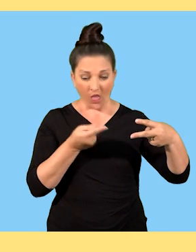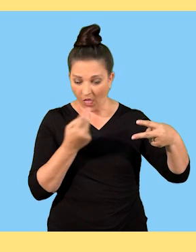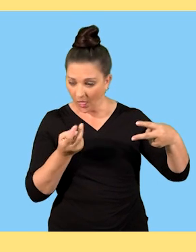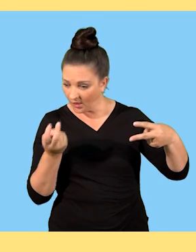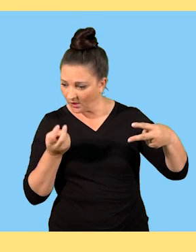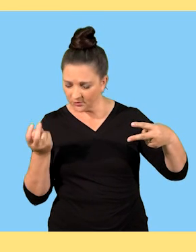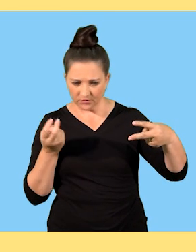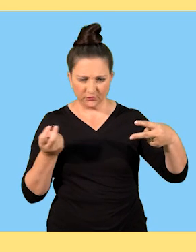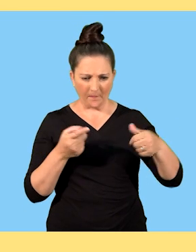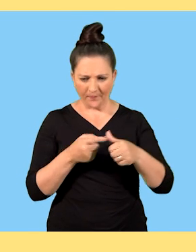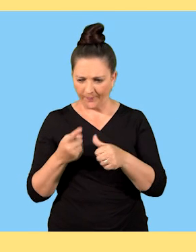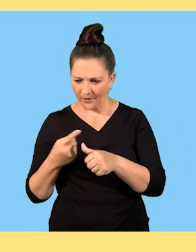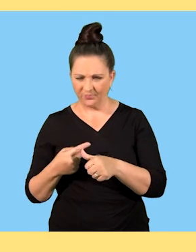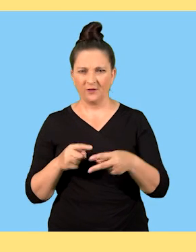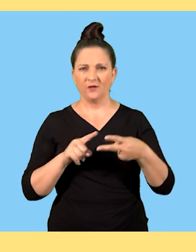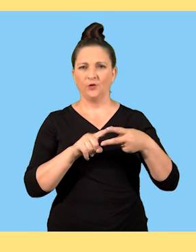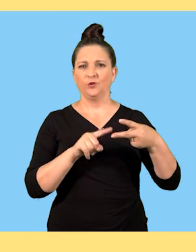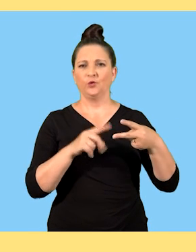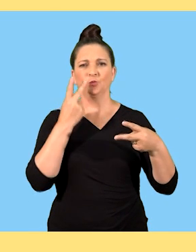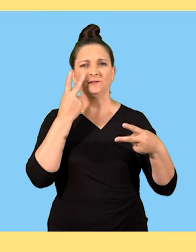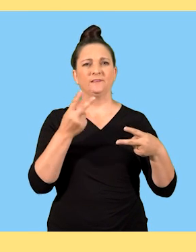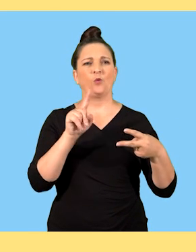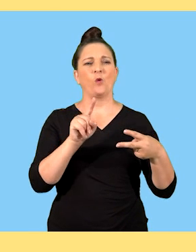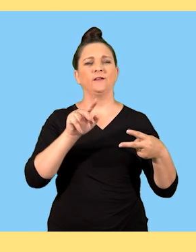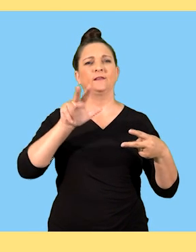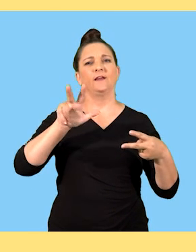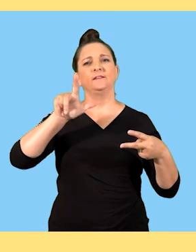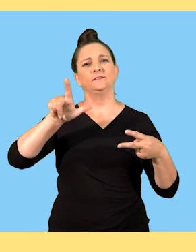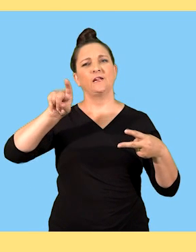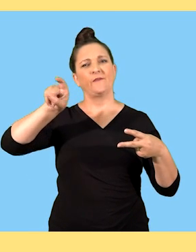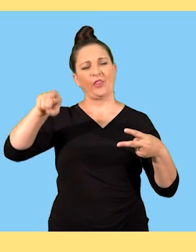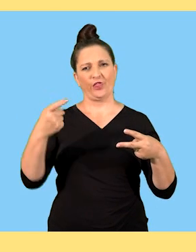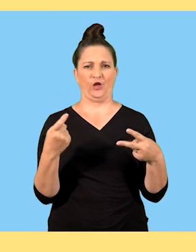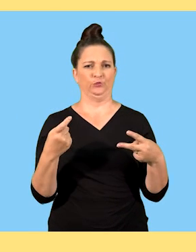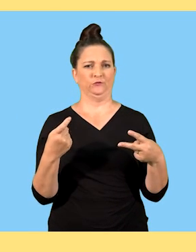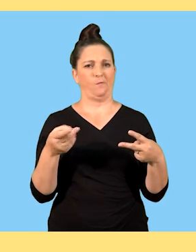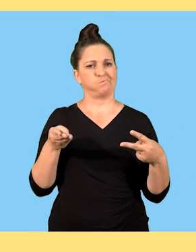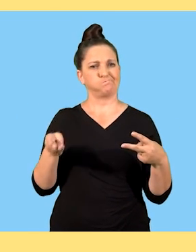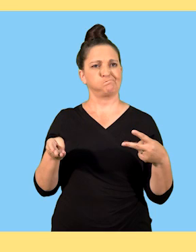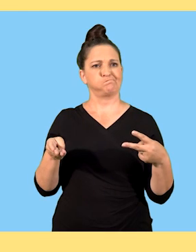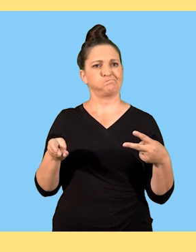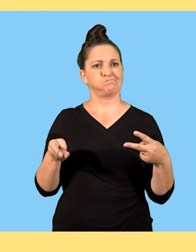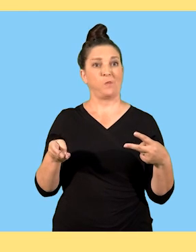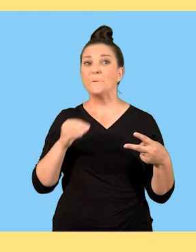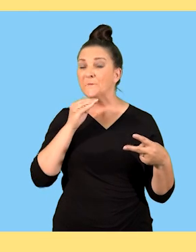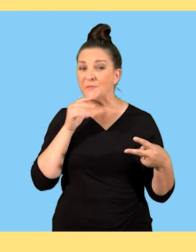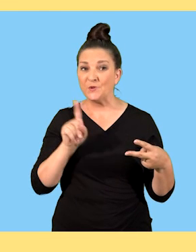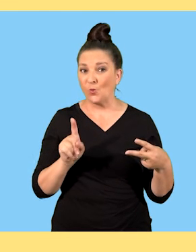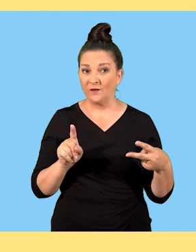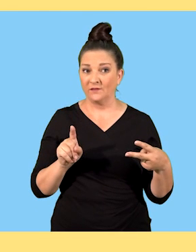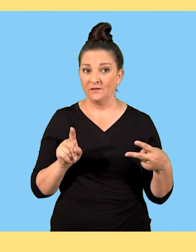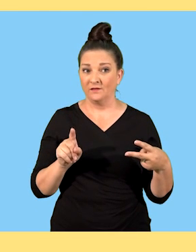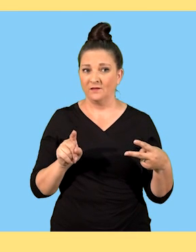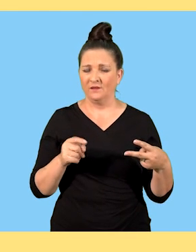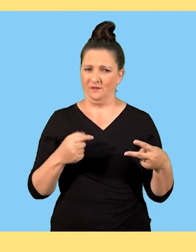we found that we had trading stock of 87,000 on hand. What does that mean? In our